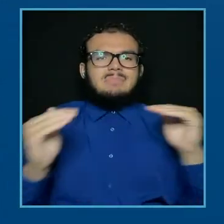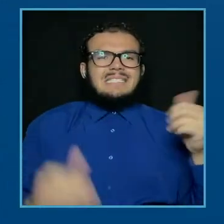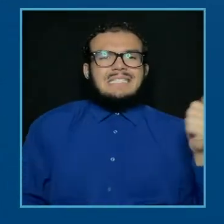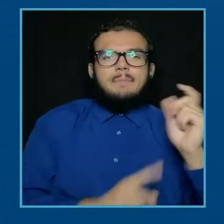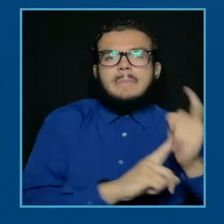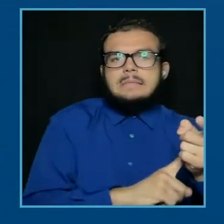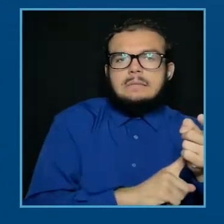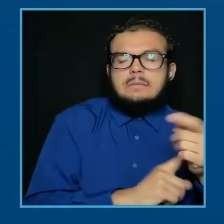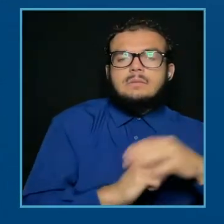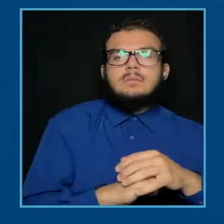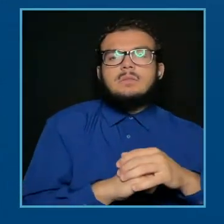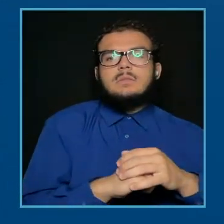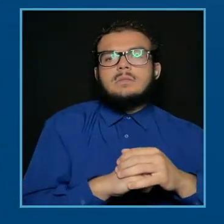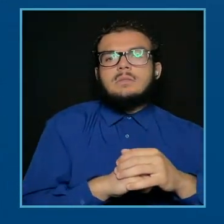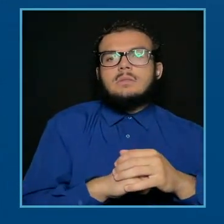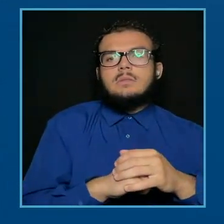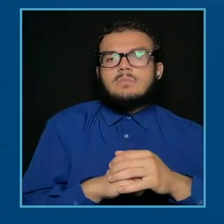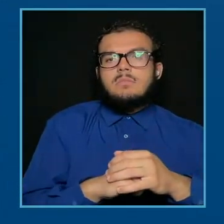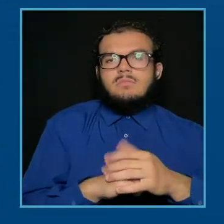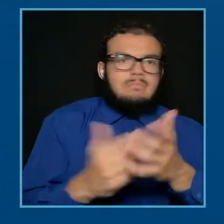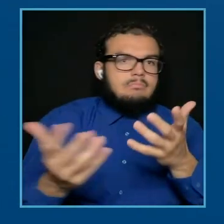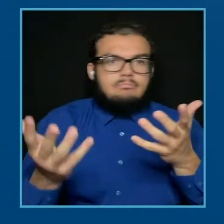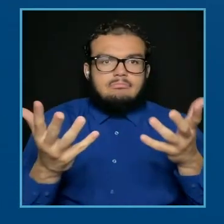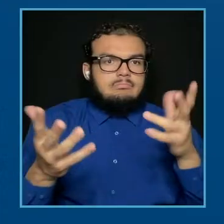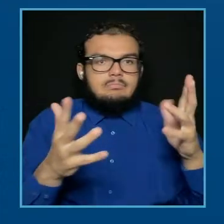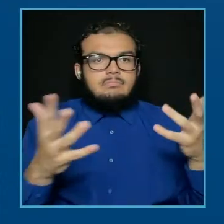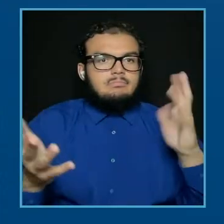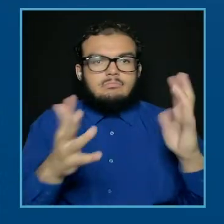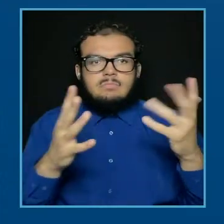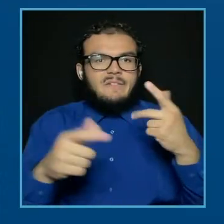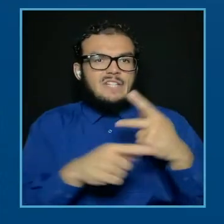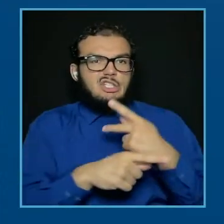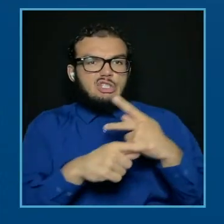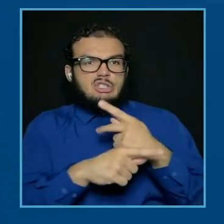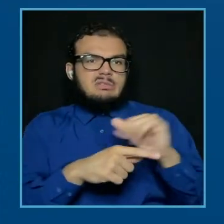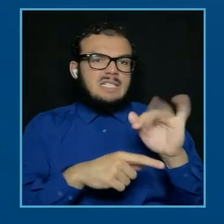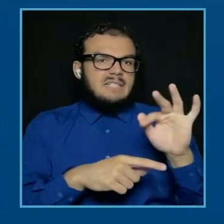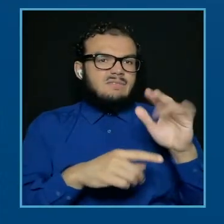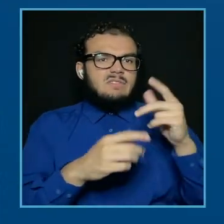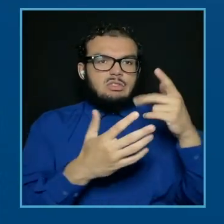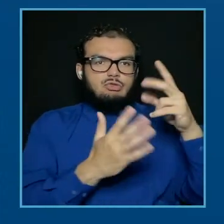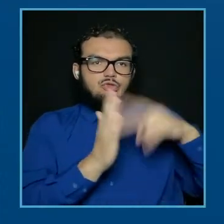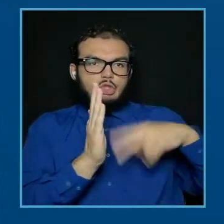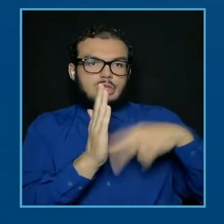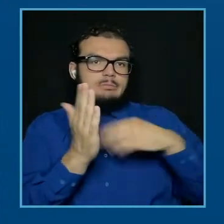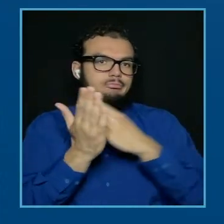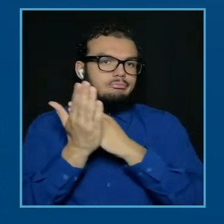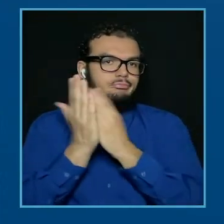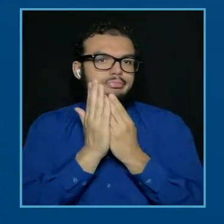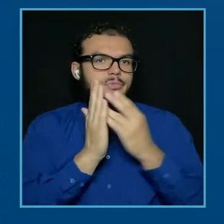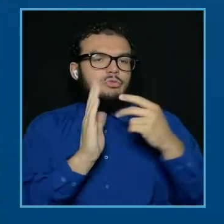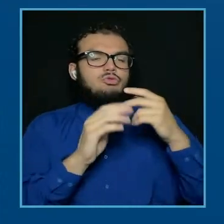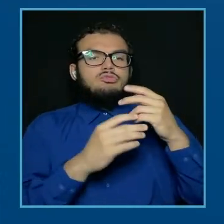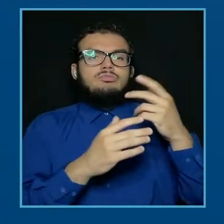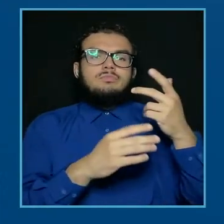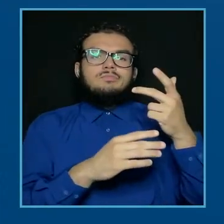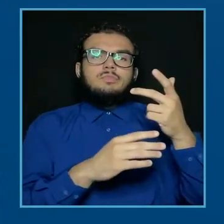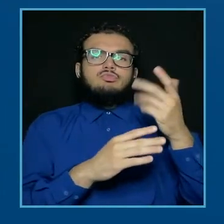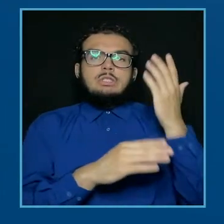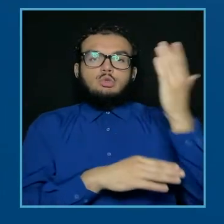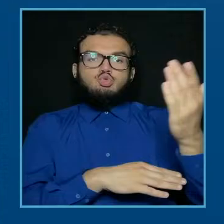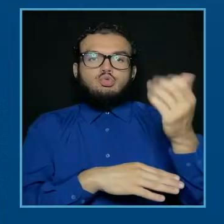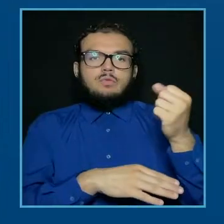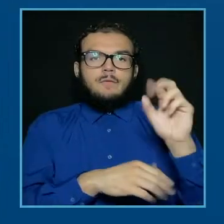want to take the second to have someone read through the resolution first, or